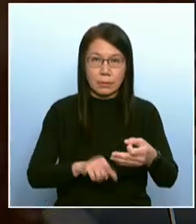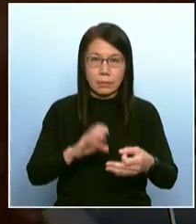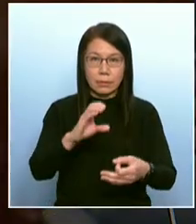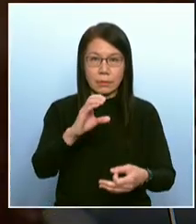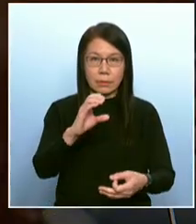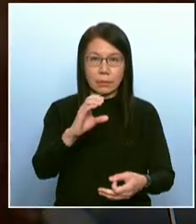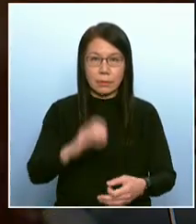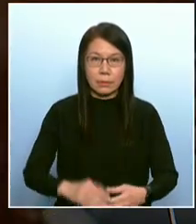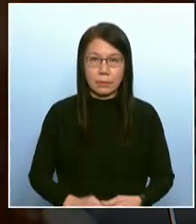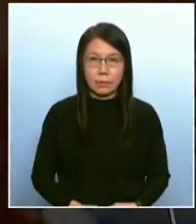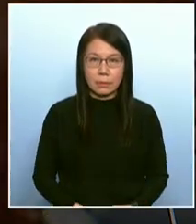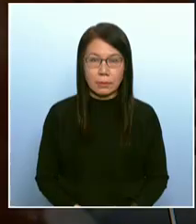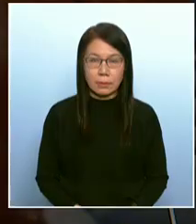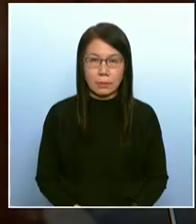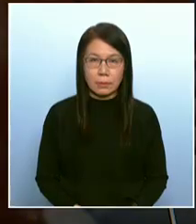Ronick Chan.